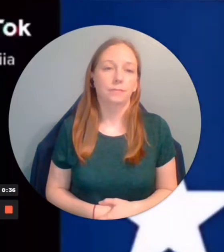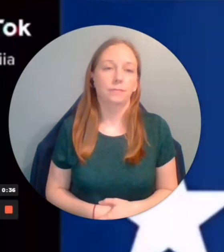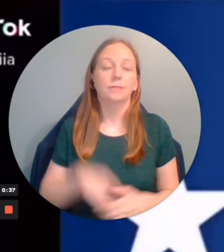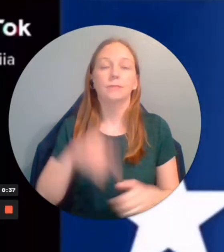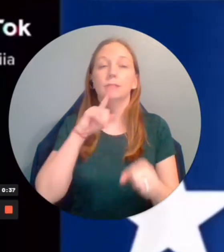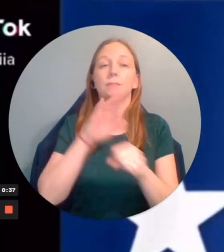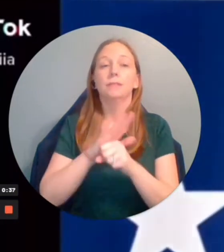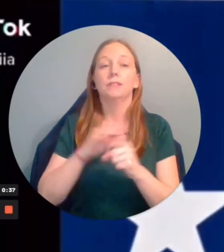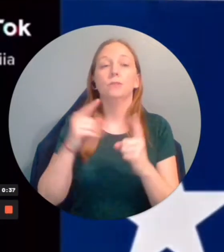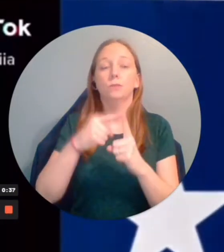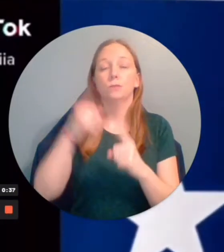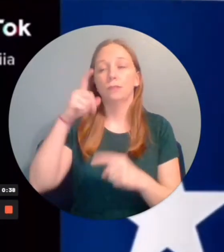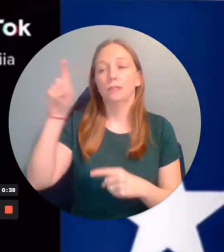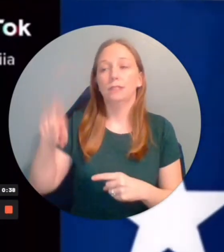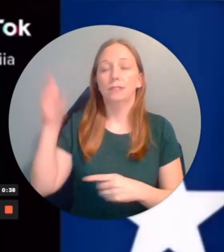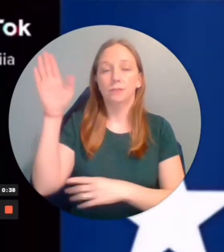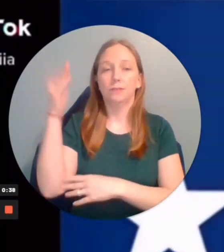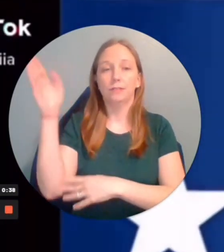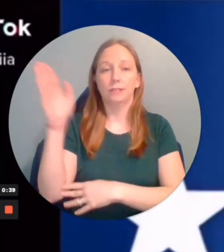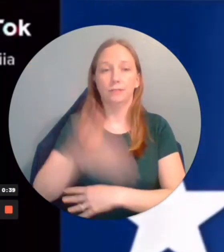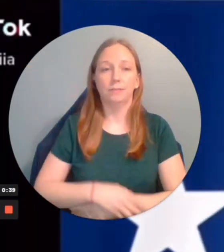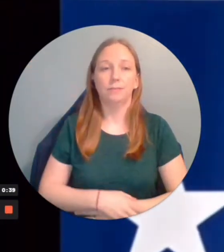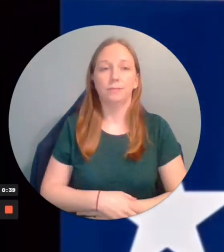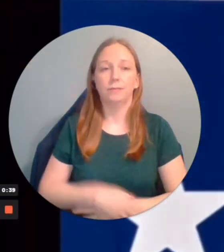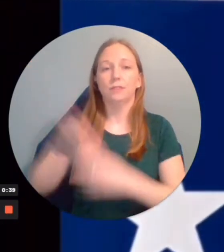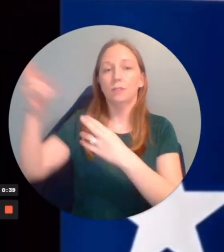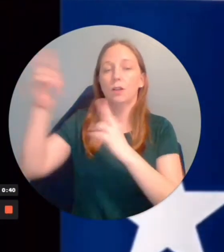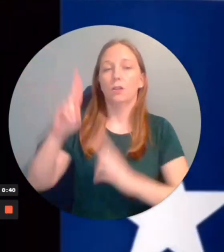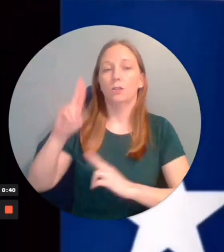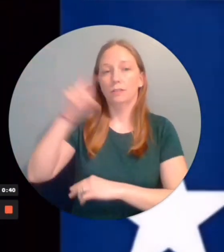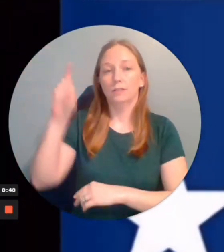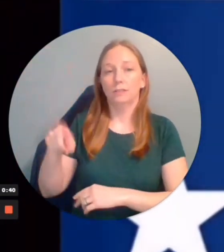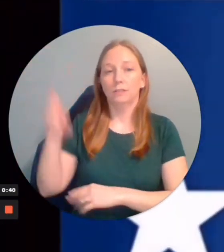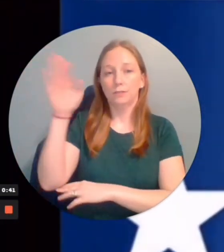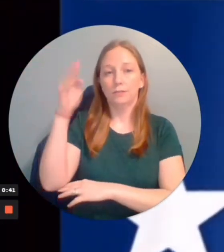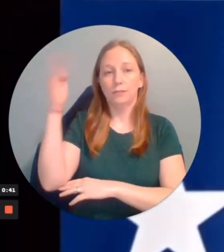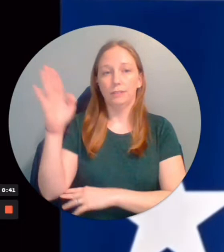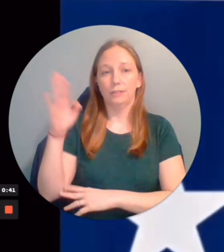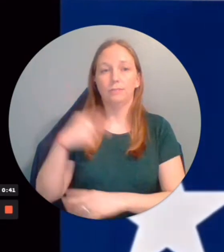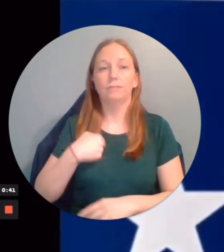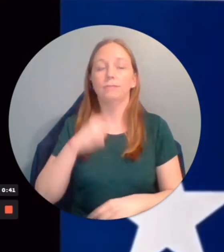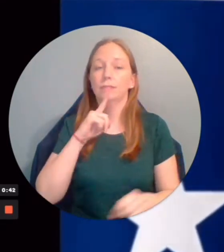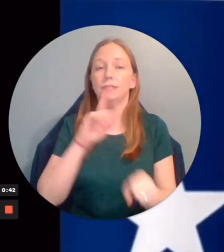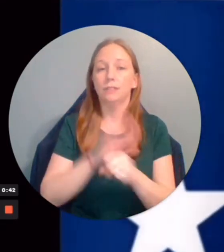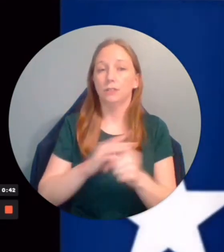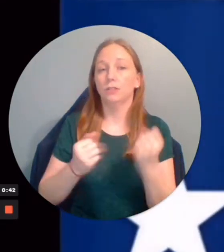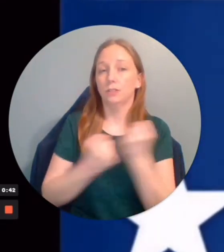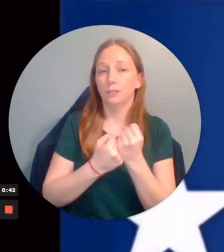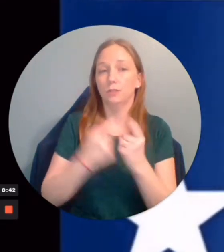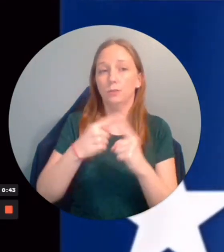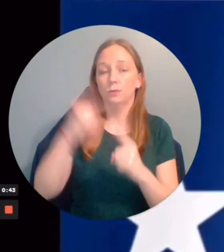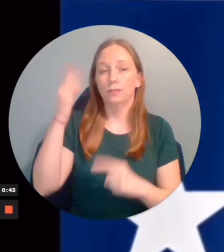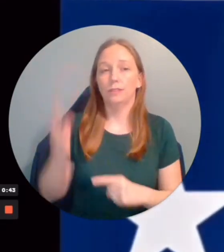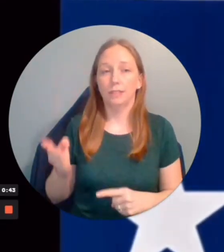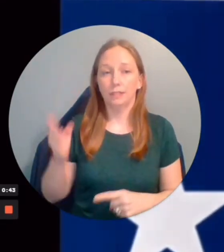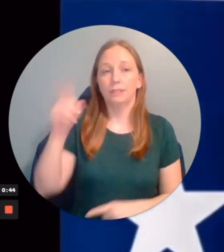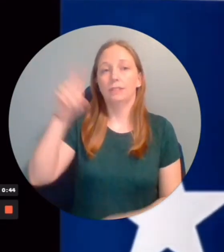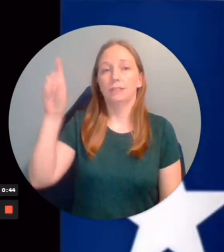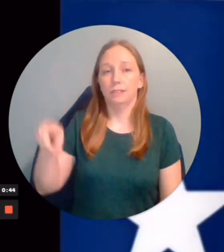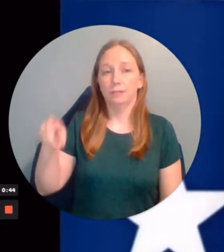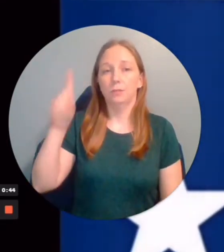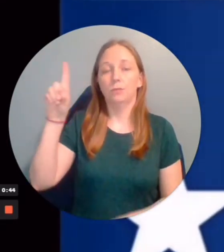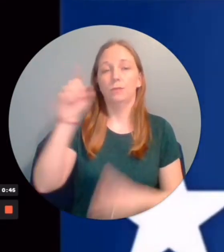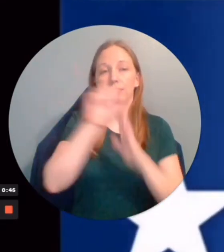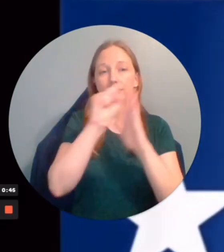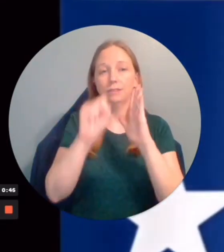Pledge to the Texas flag. Honor the Texas flag. I pledge allegiance to thee,